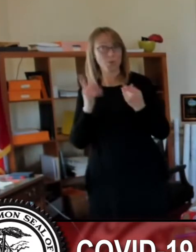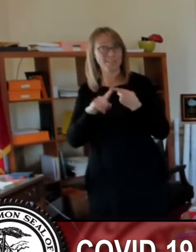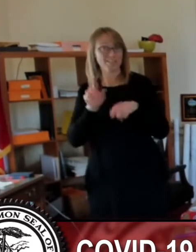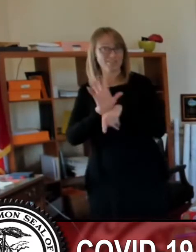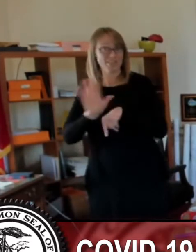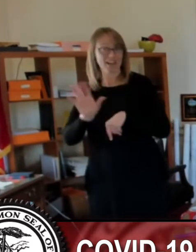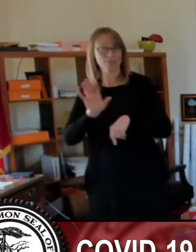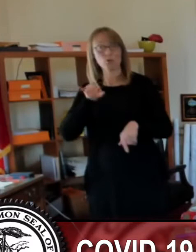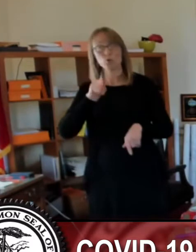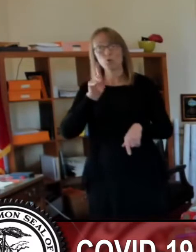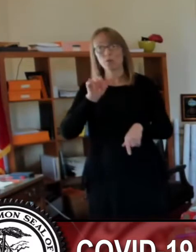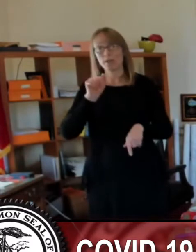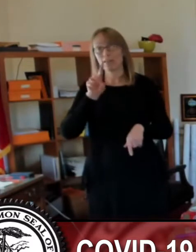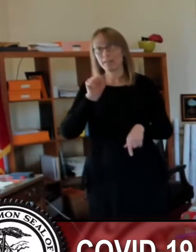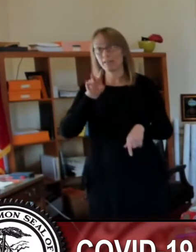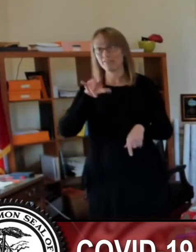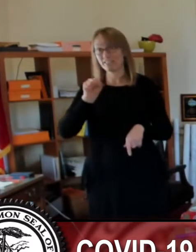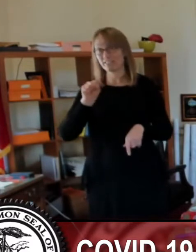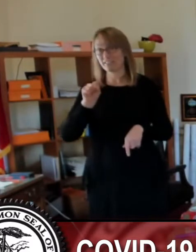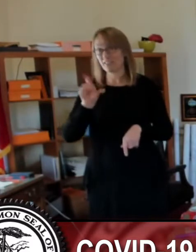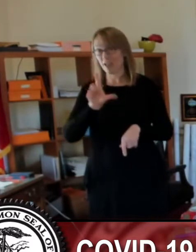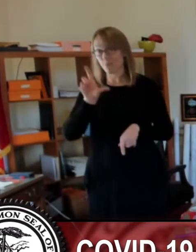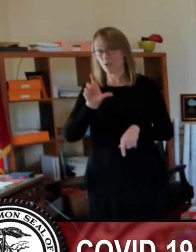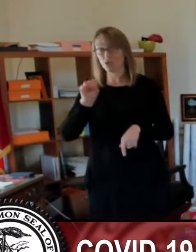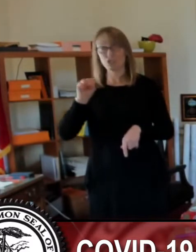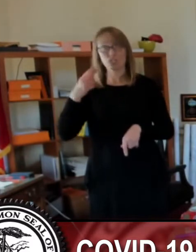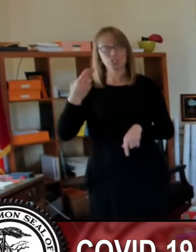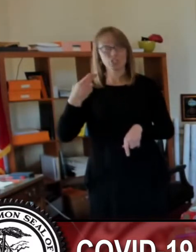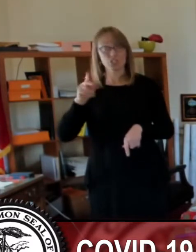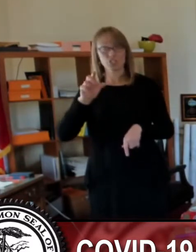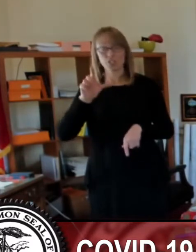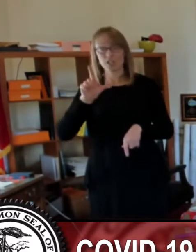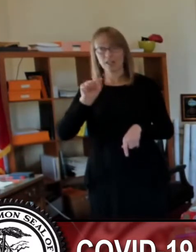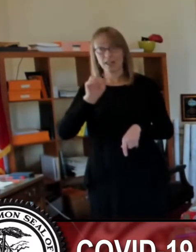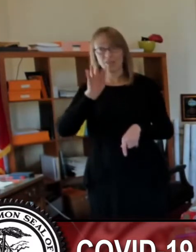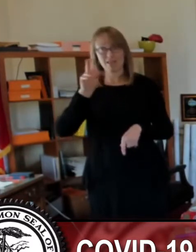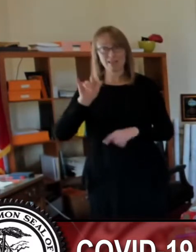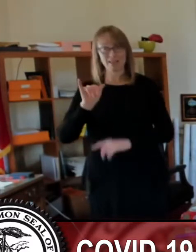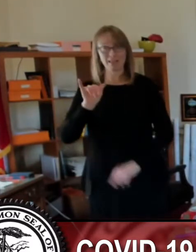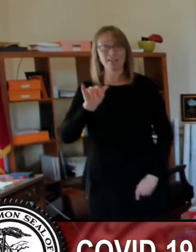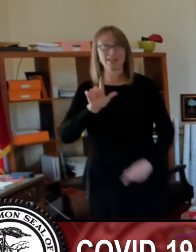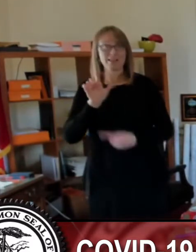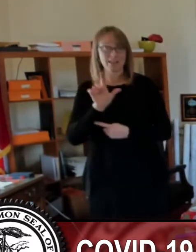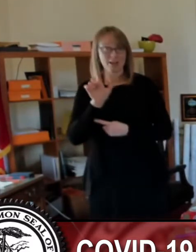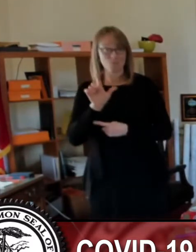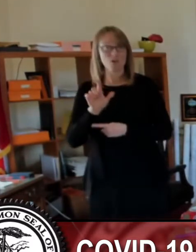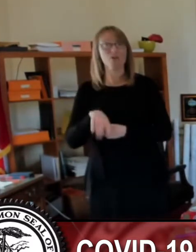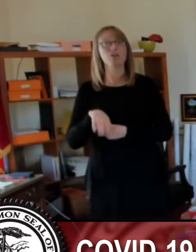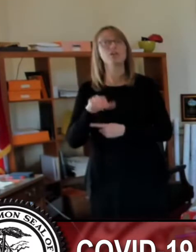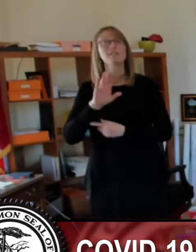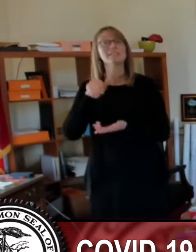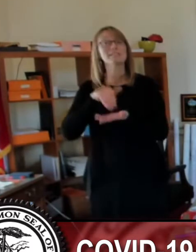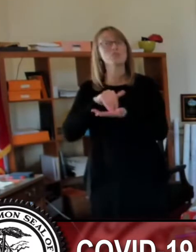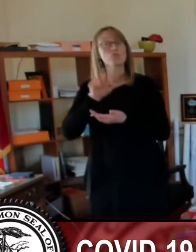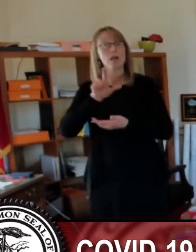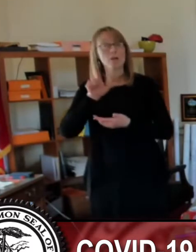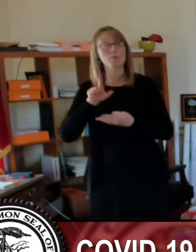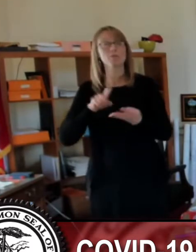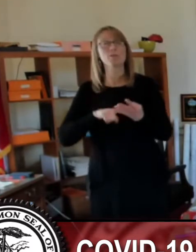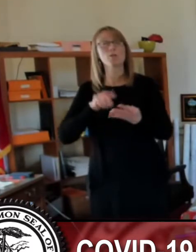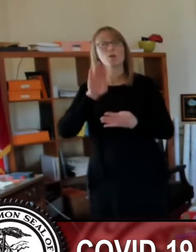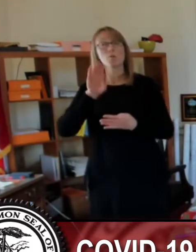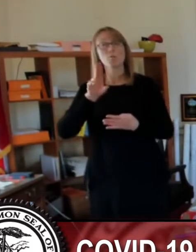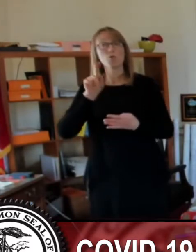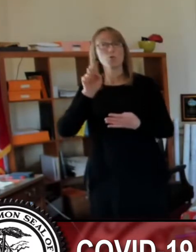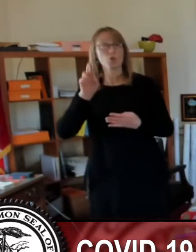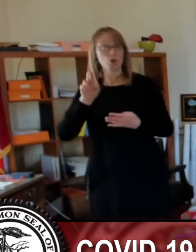Julia Davis Branch Library, Schlafly Library, Central Library, and Booter Library.